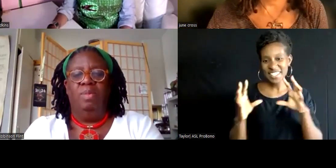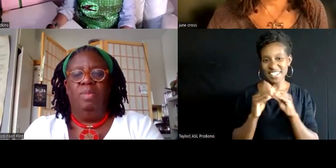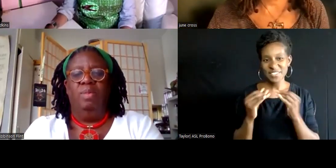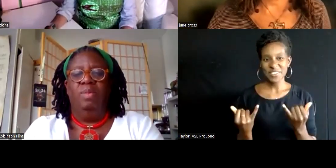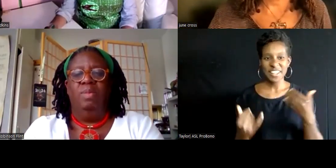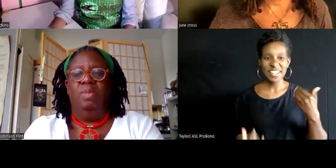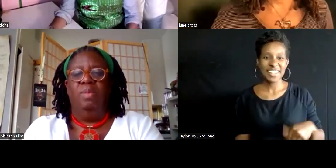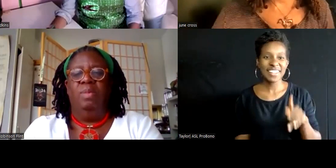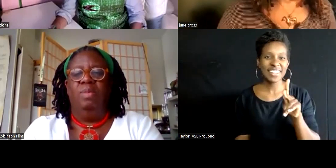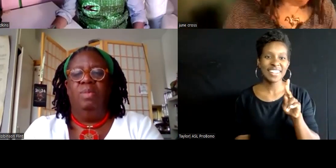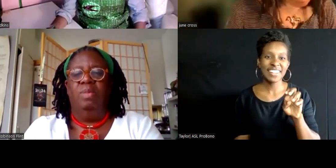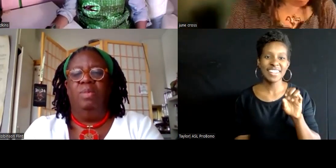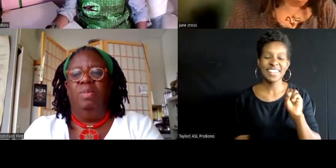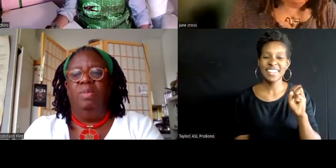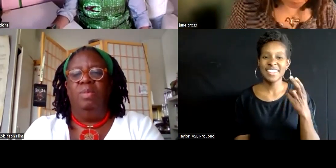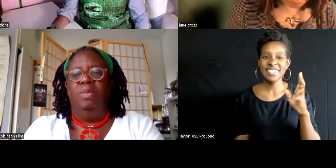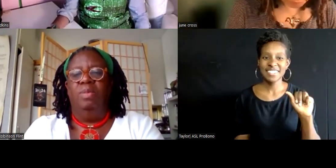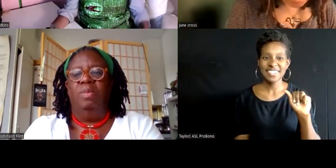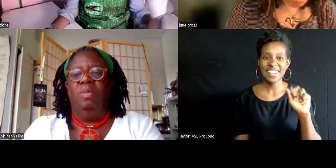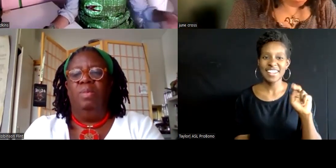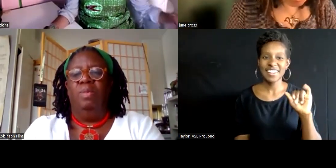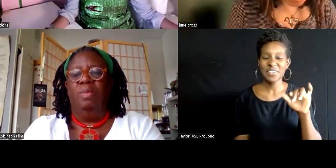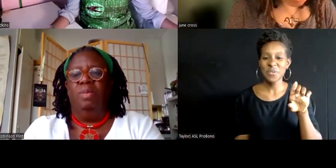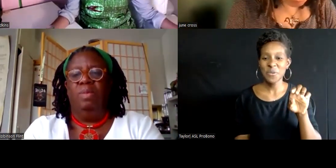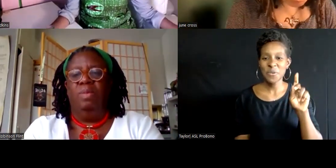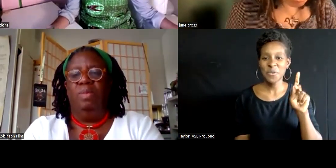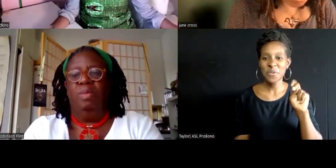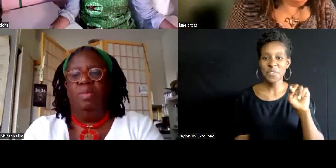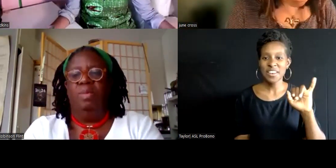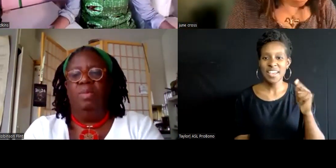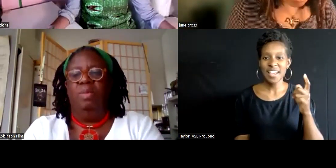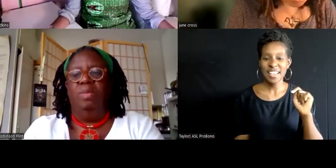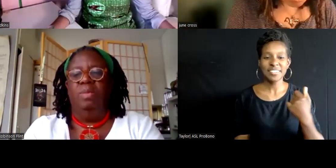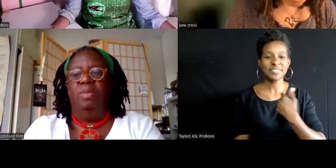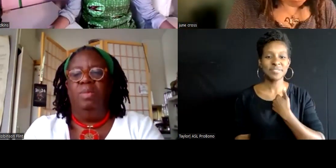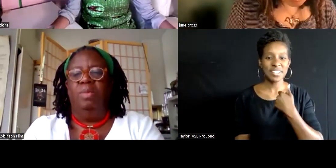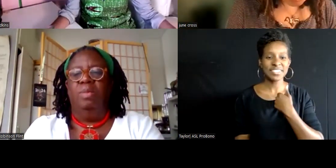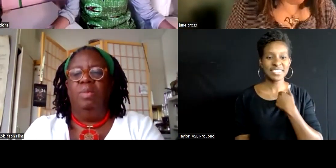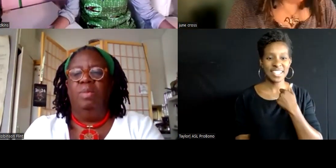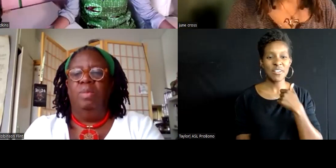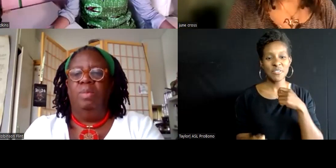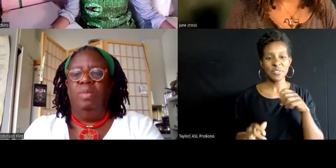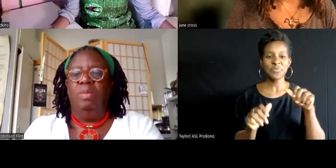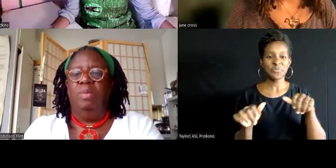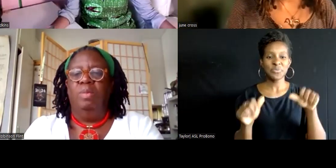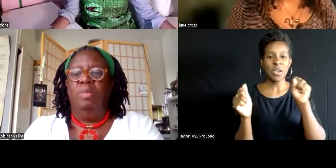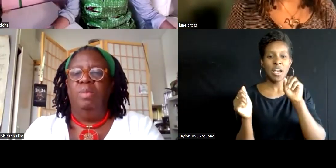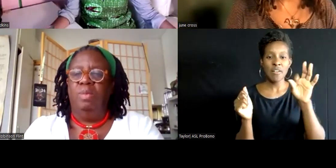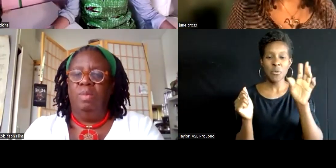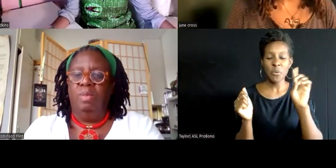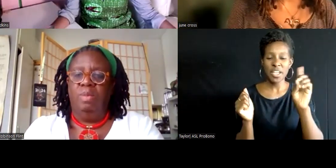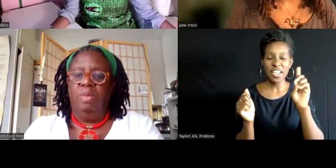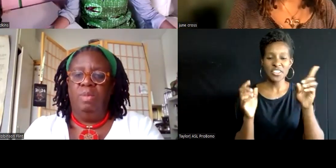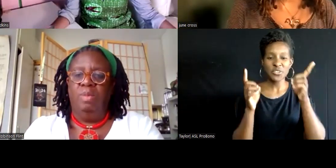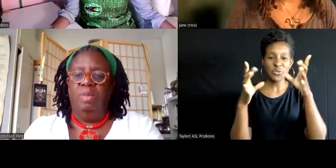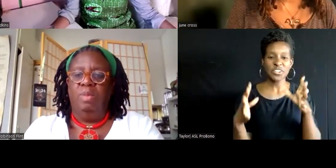is Keisha Nicole Knight. I am the Director of Funds and Advocacy at the International Documentary Association,